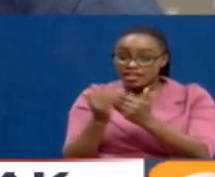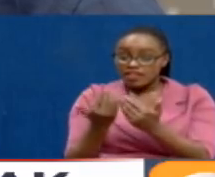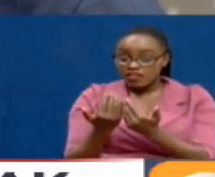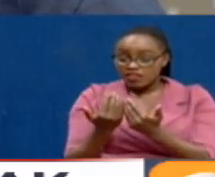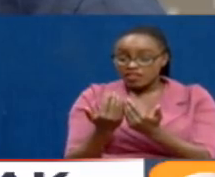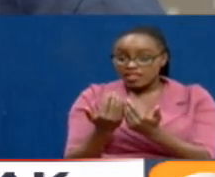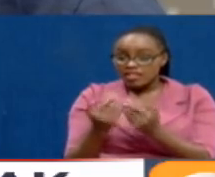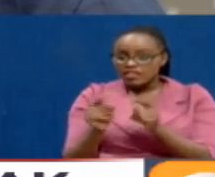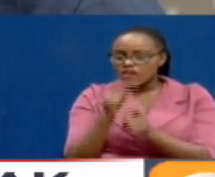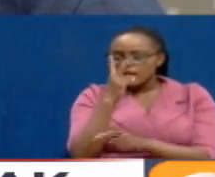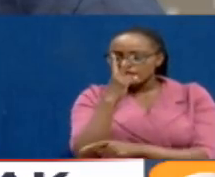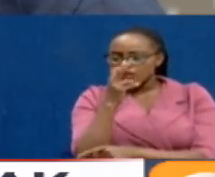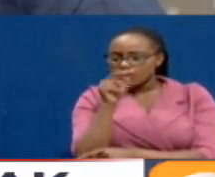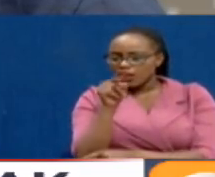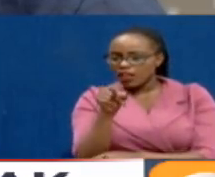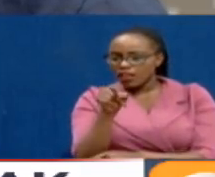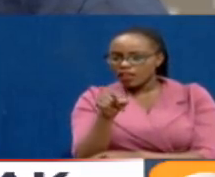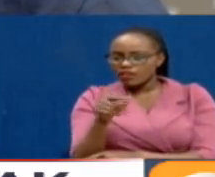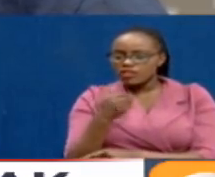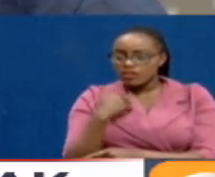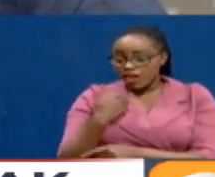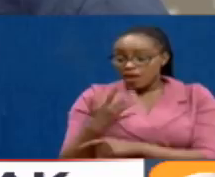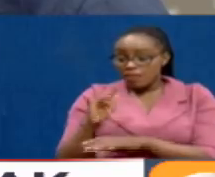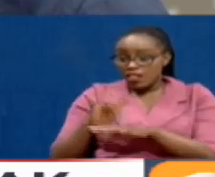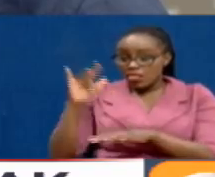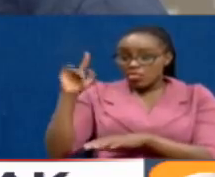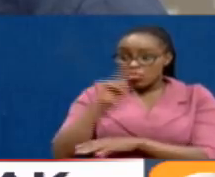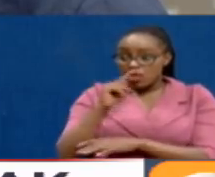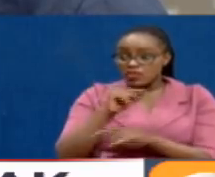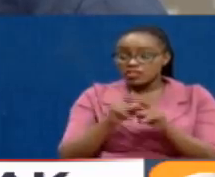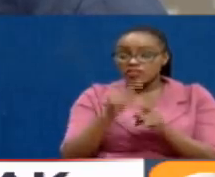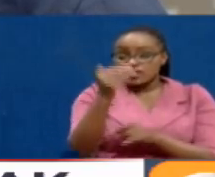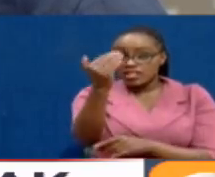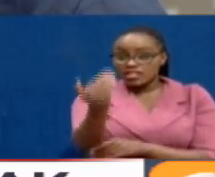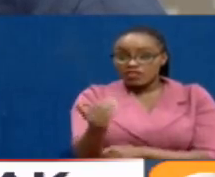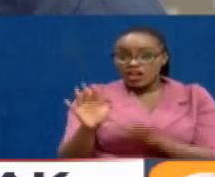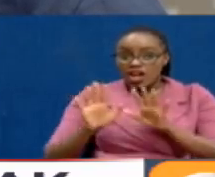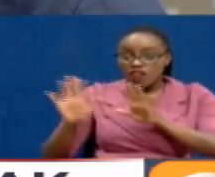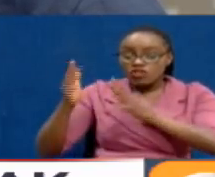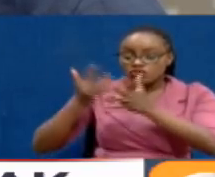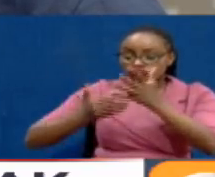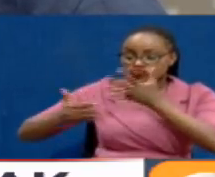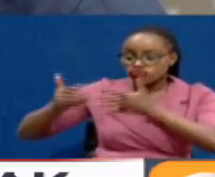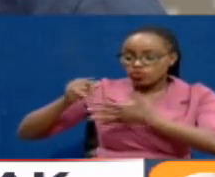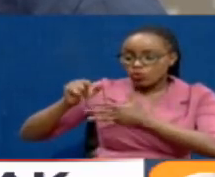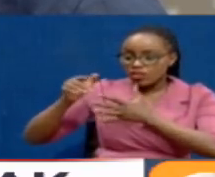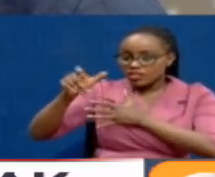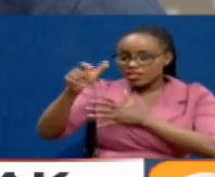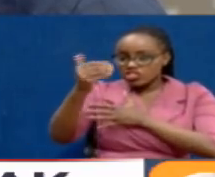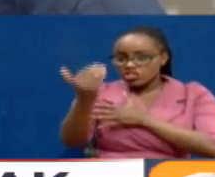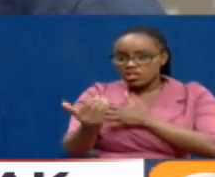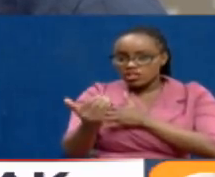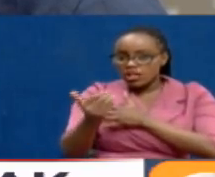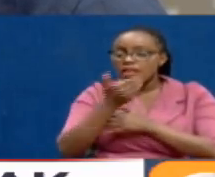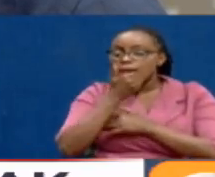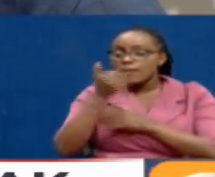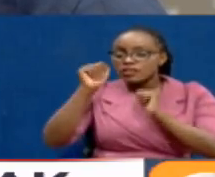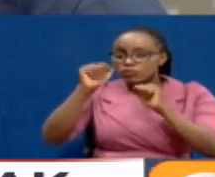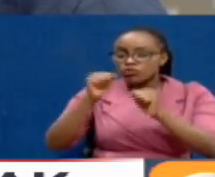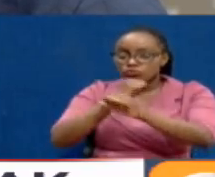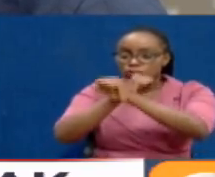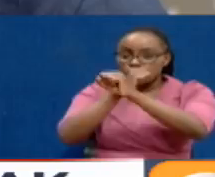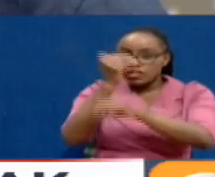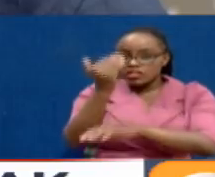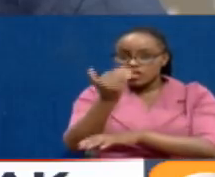minder, suspects that they have been exposed as a minder, then they should avoid interacting with that child. And that is the best way to protect the